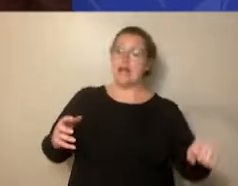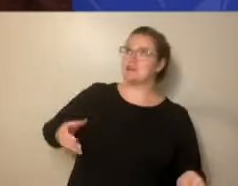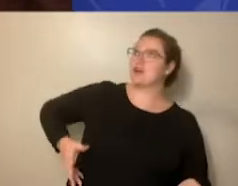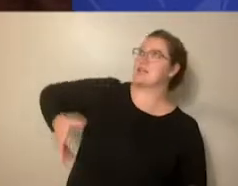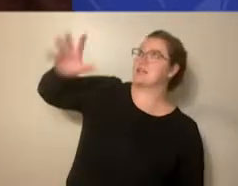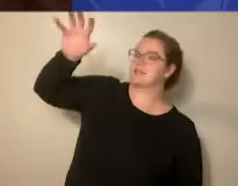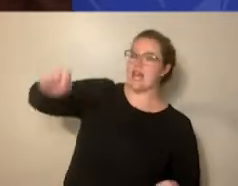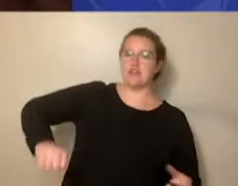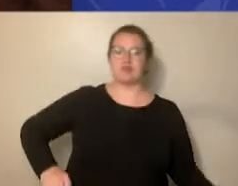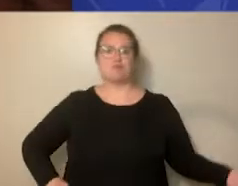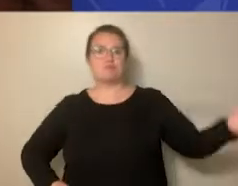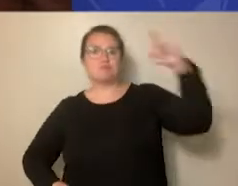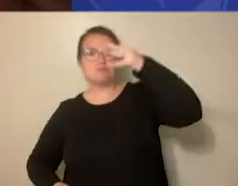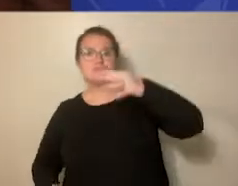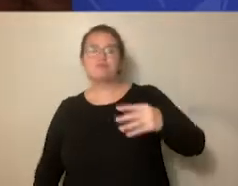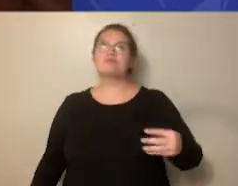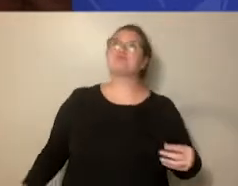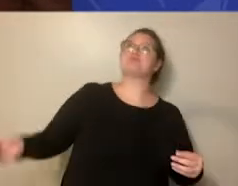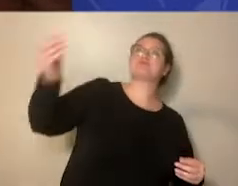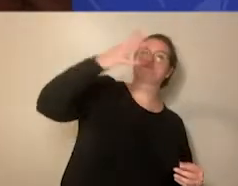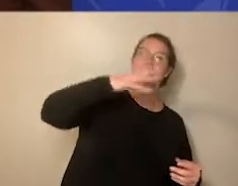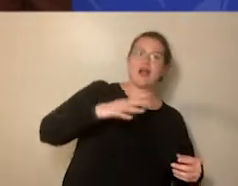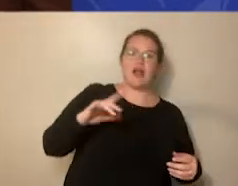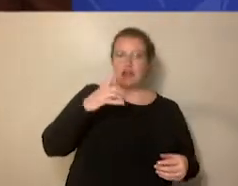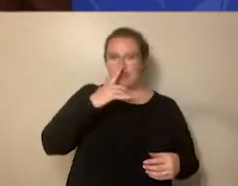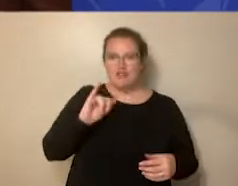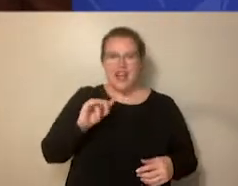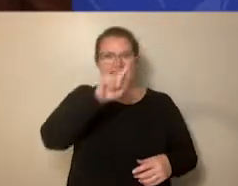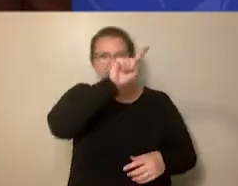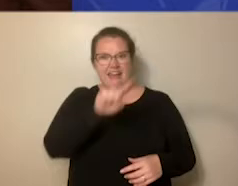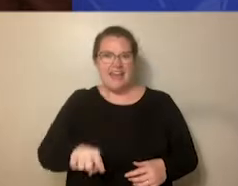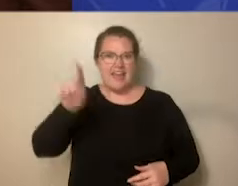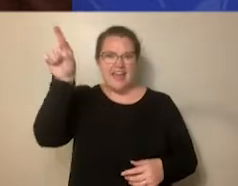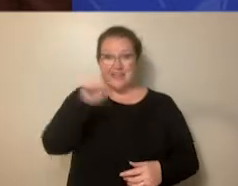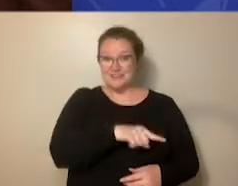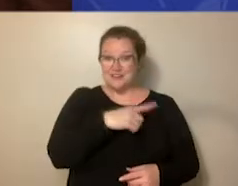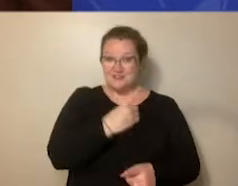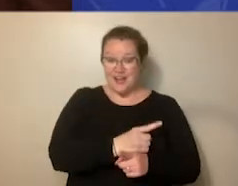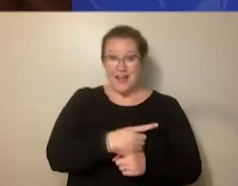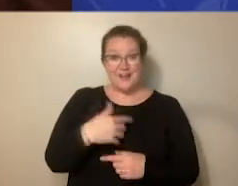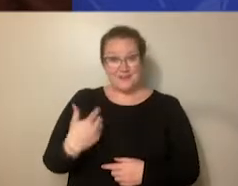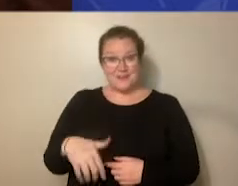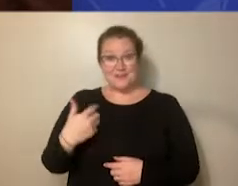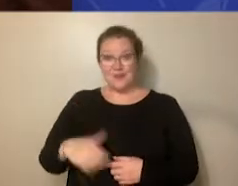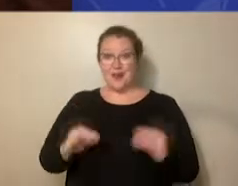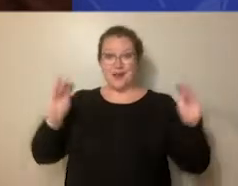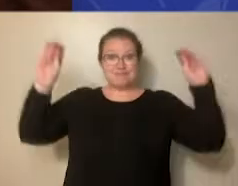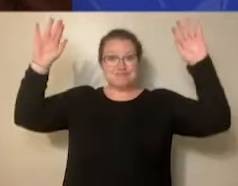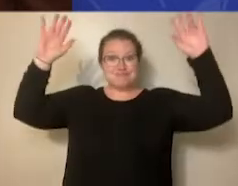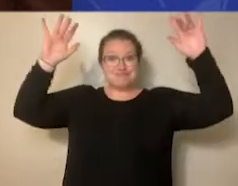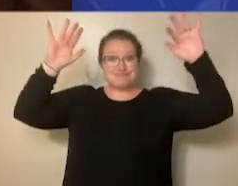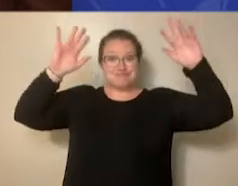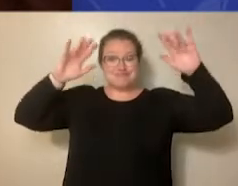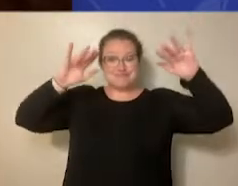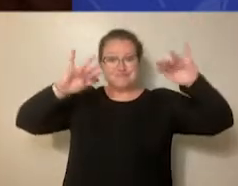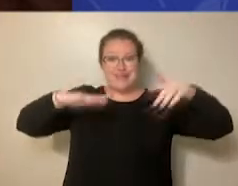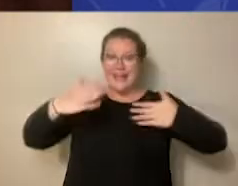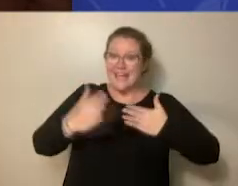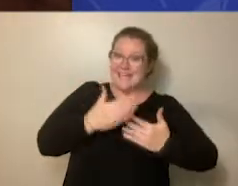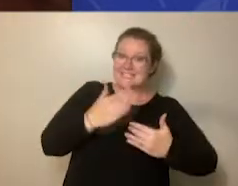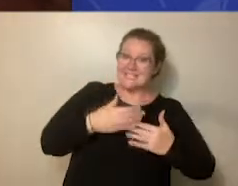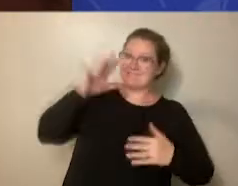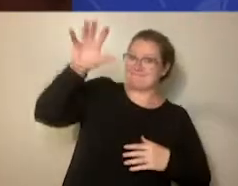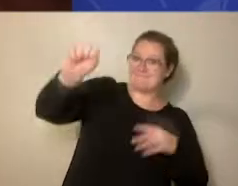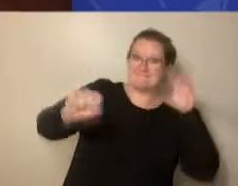going across, making those X's. Whoa, whoa. Yes, you'll see that the napkins float nicely for us to be able